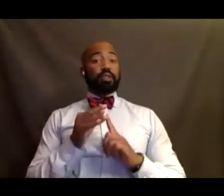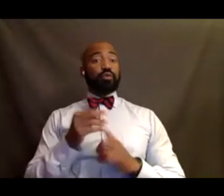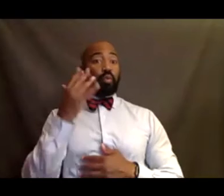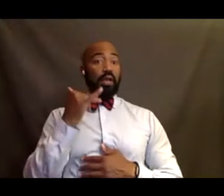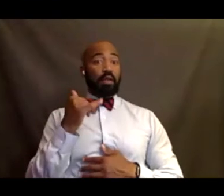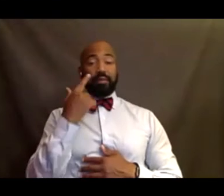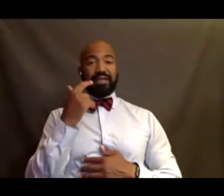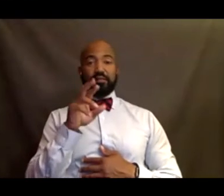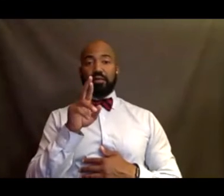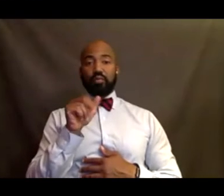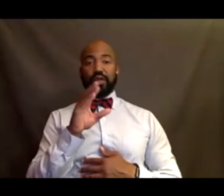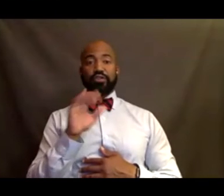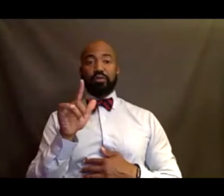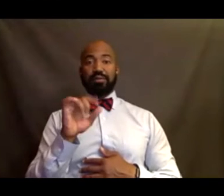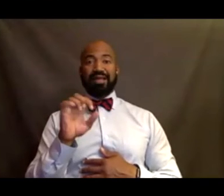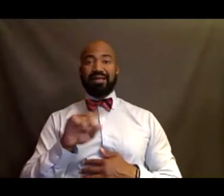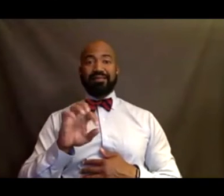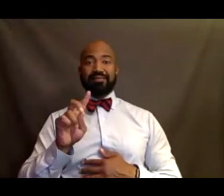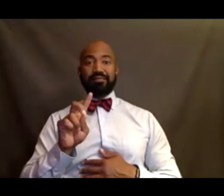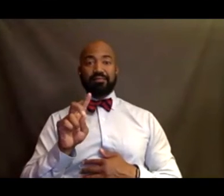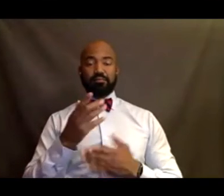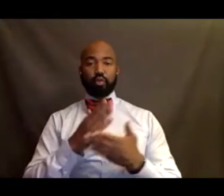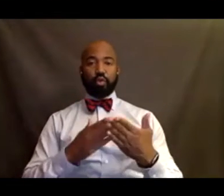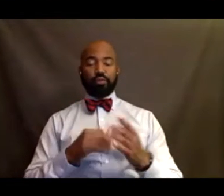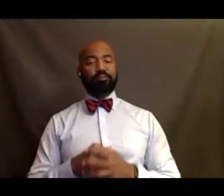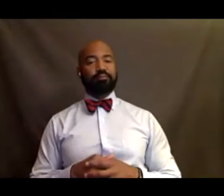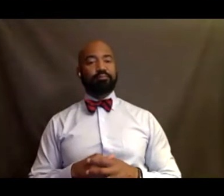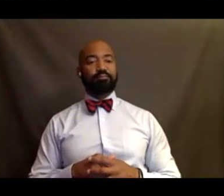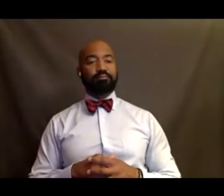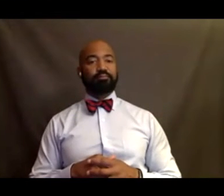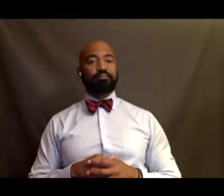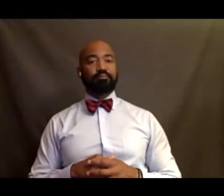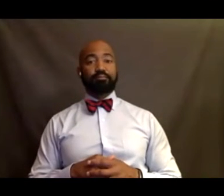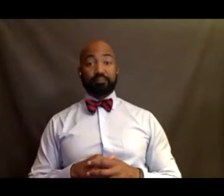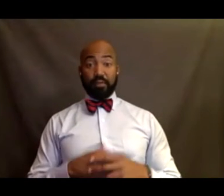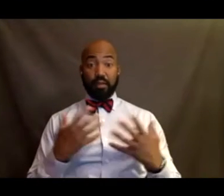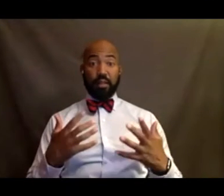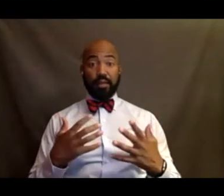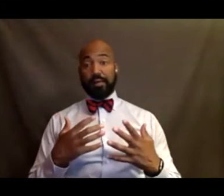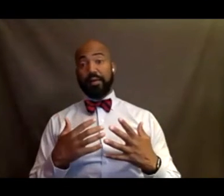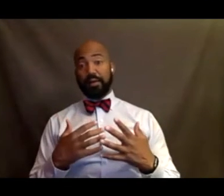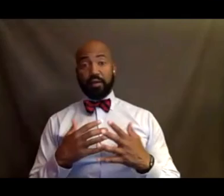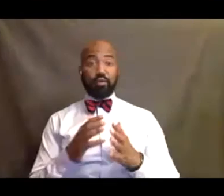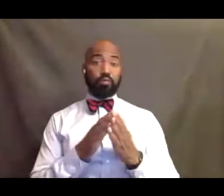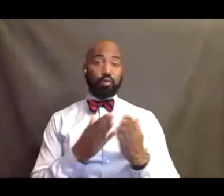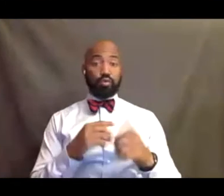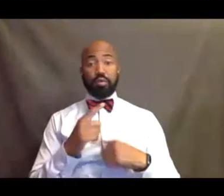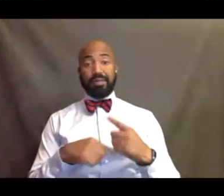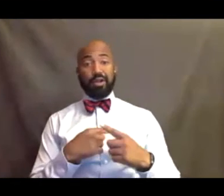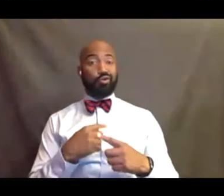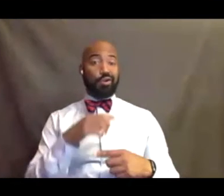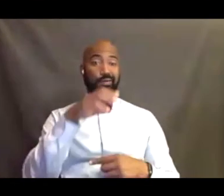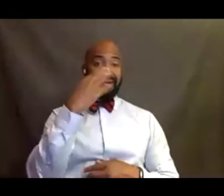racialized aspect of it. Like I don't often, I think a lot of literature by Black, queer, and trans folk has just been lost or